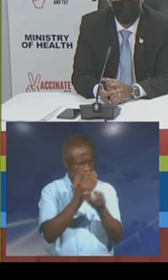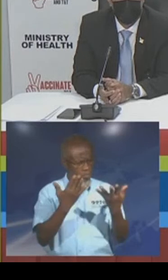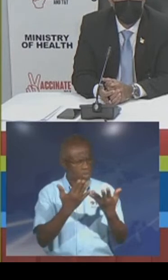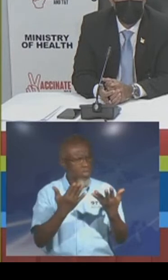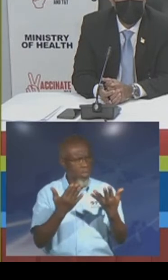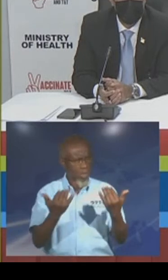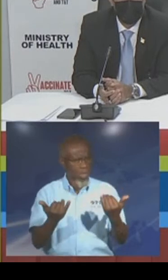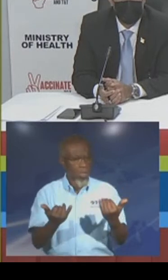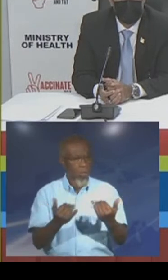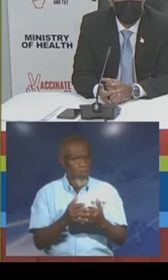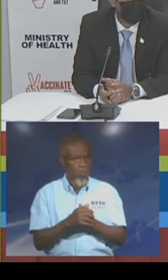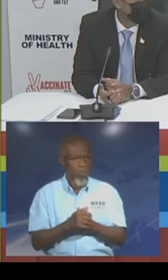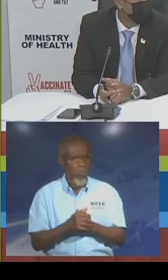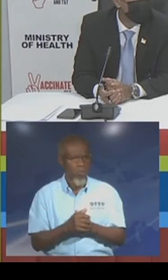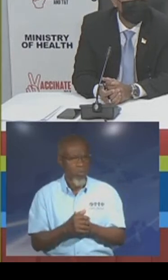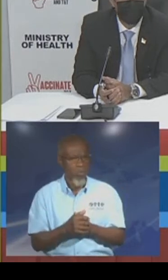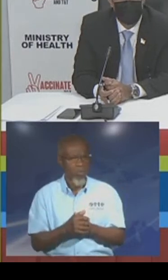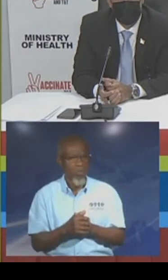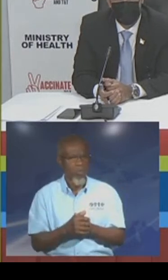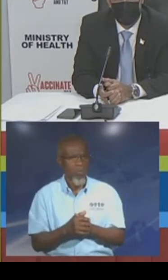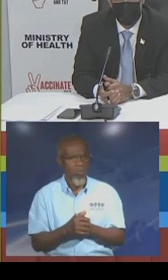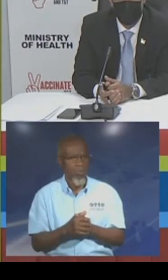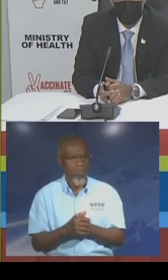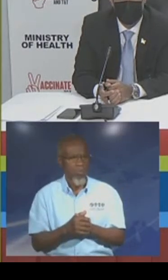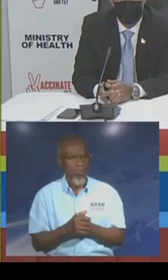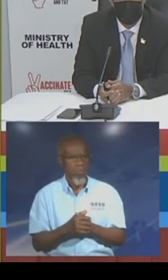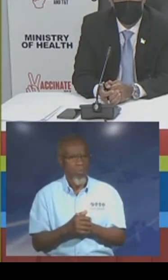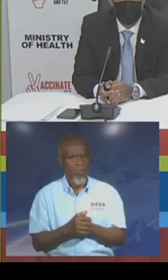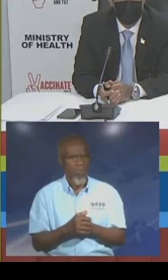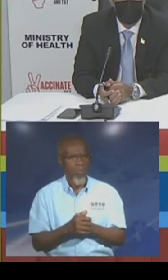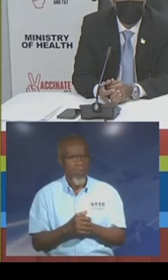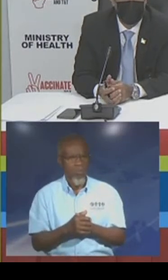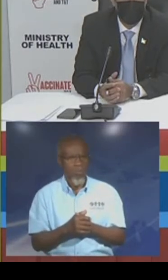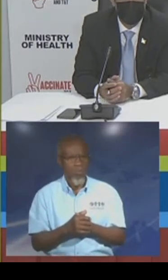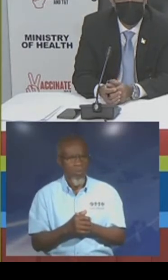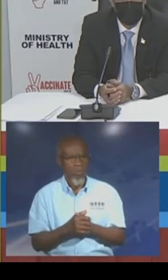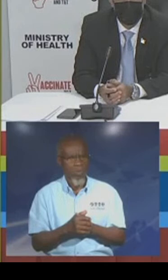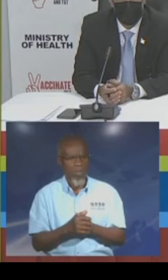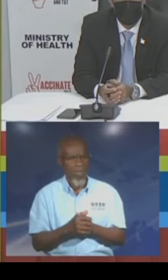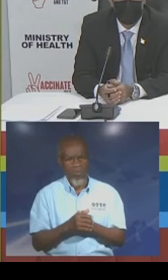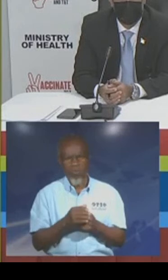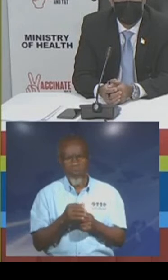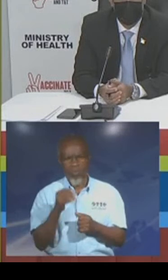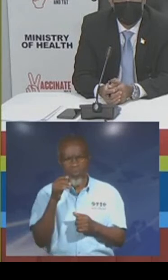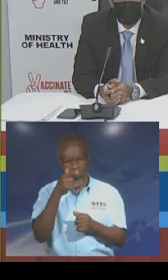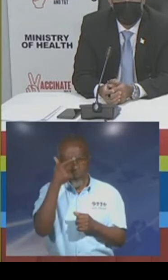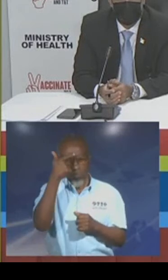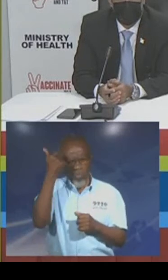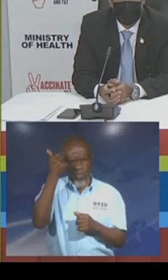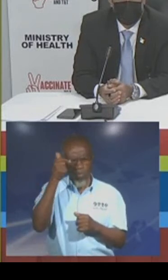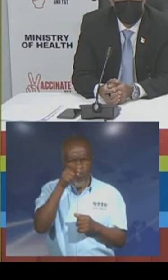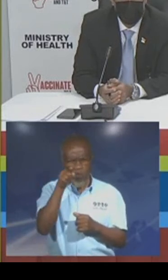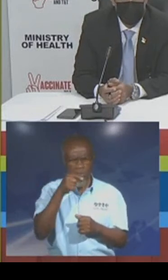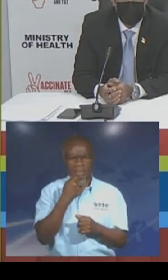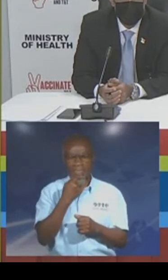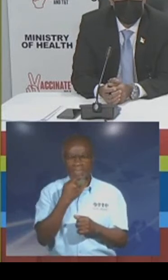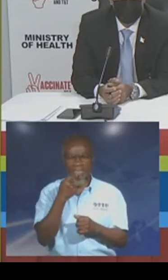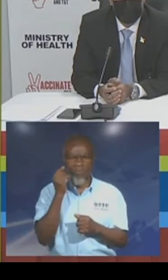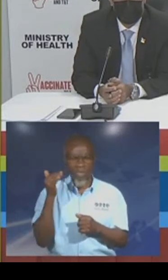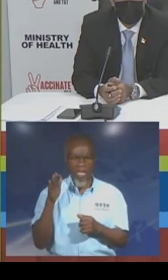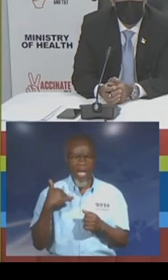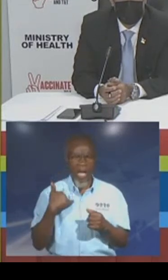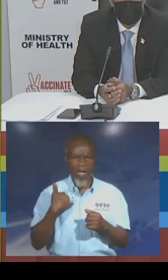stuff such as the building capacity for genetic sequencing, local testing capacity, as well as getting smallpox